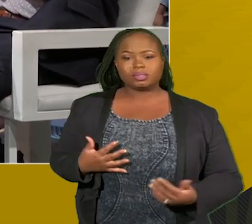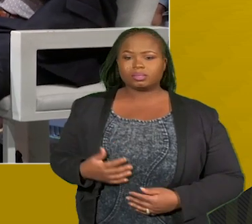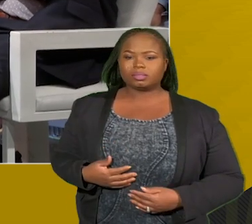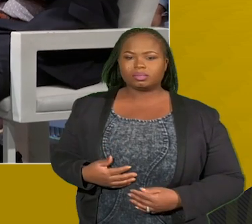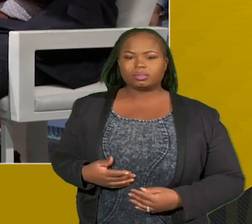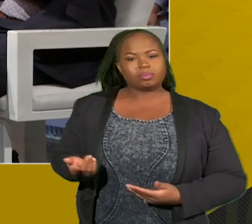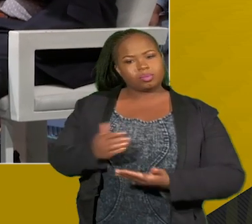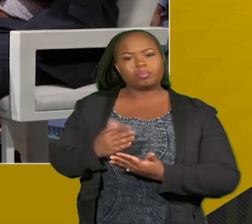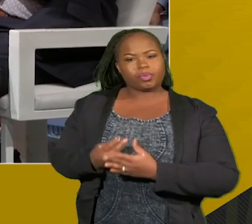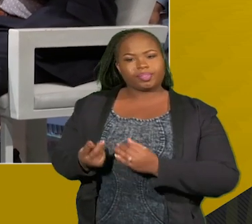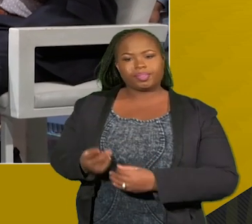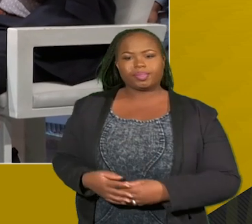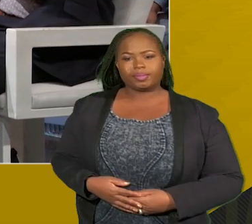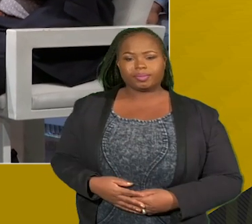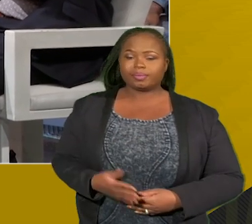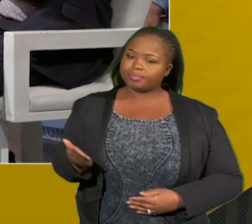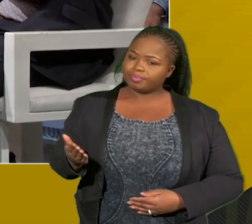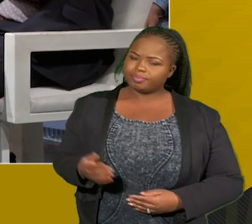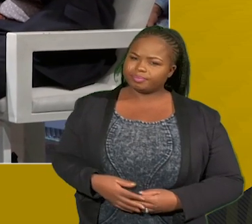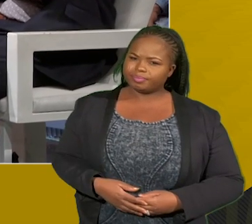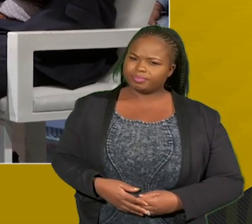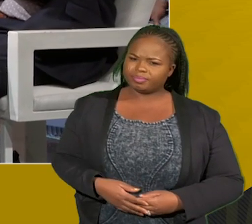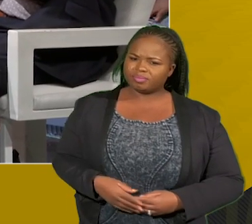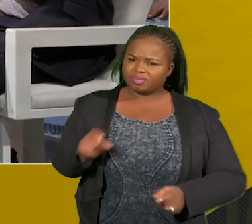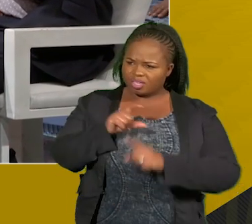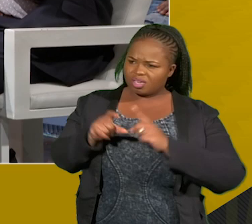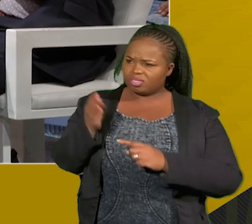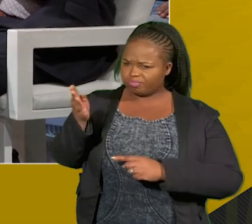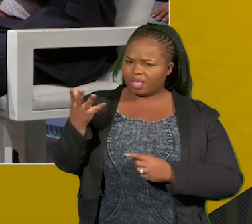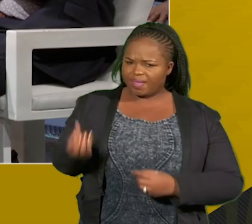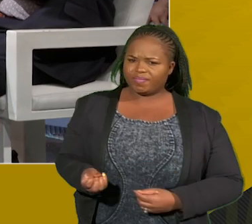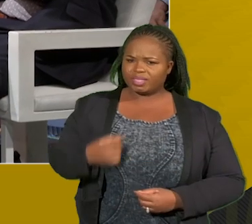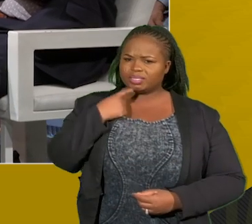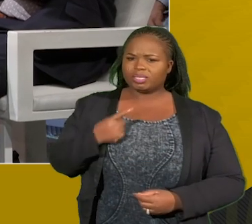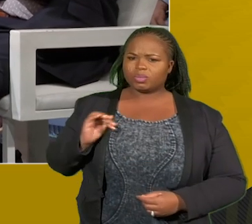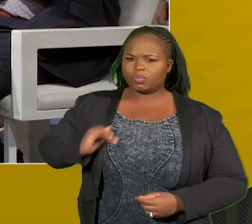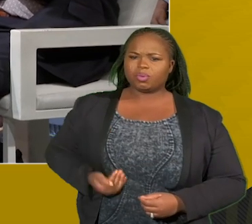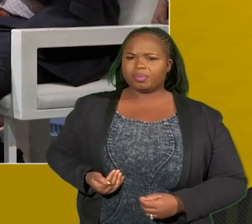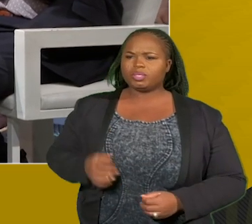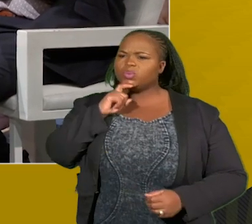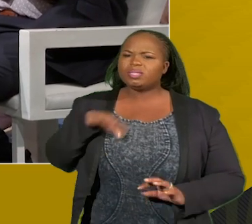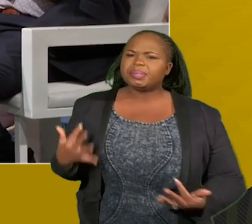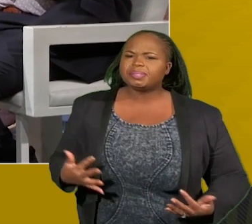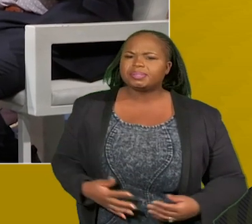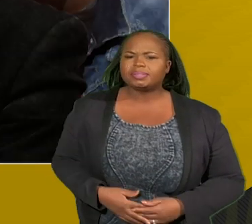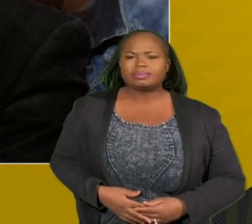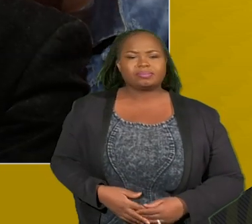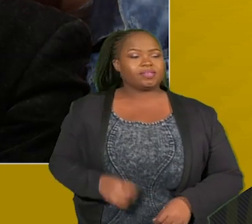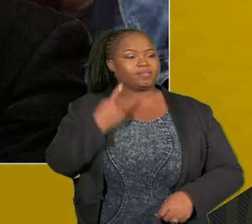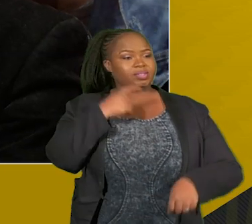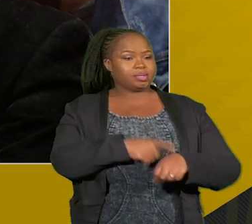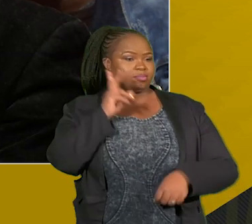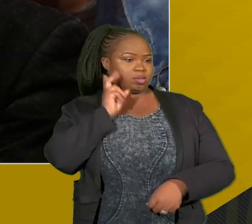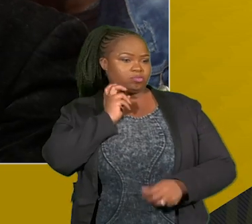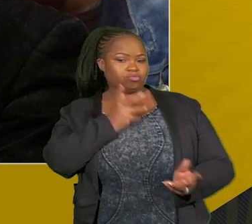re ka e fitisa mic. Ntate mic a re botse, e gona culture re mosadi a seselo. Well, ke a thoma go yuko. Go